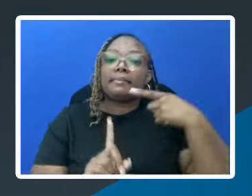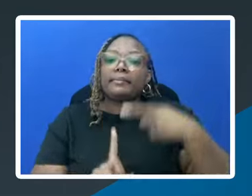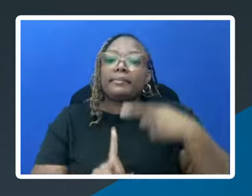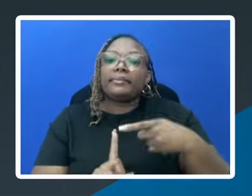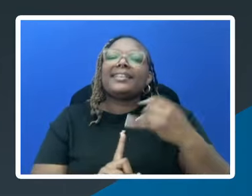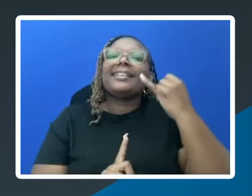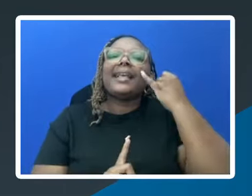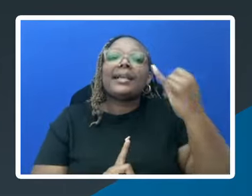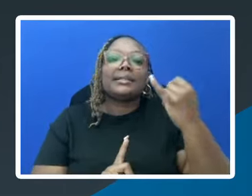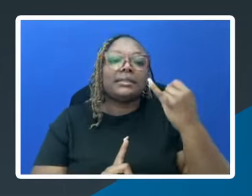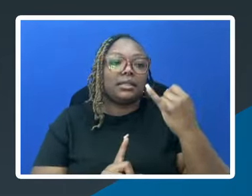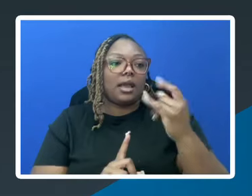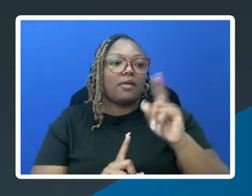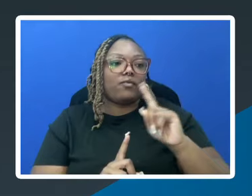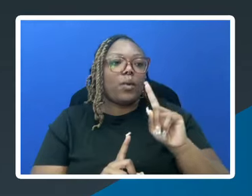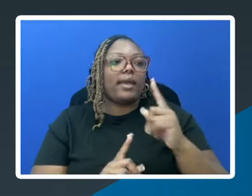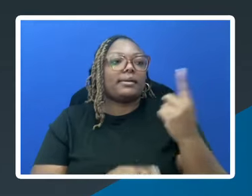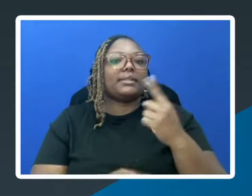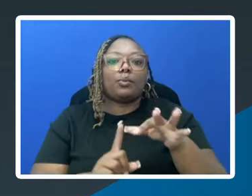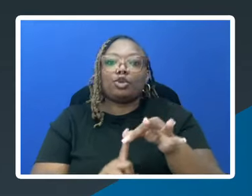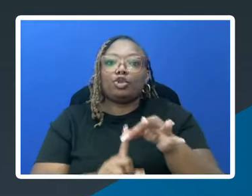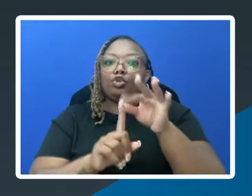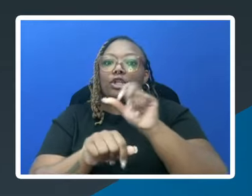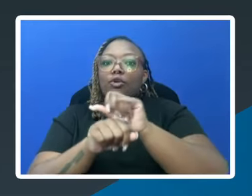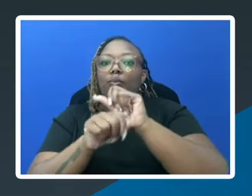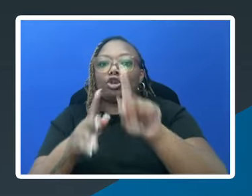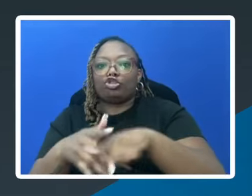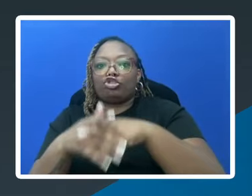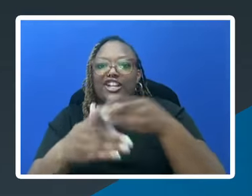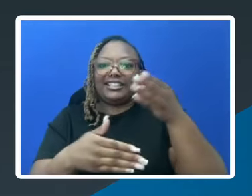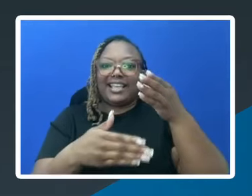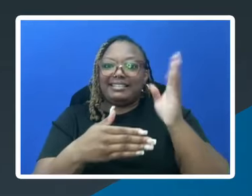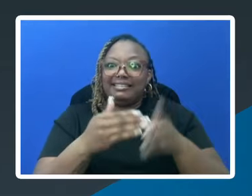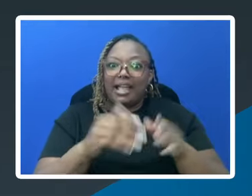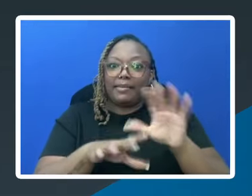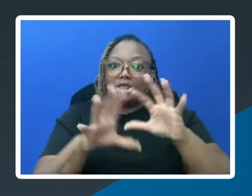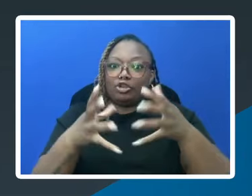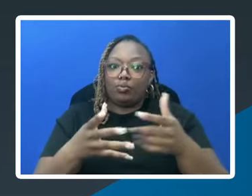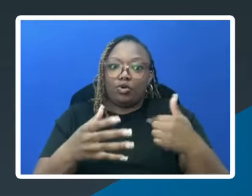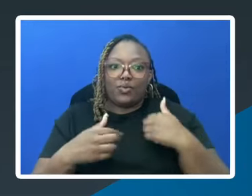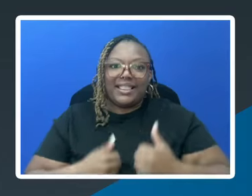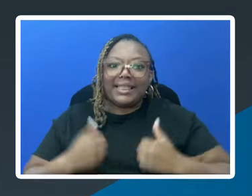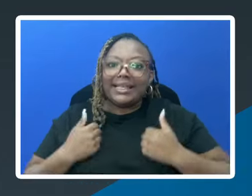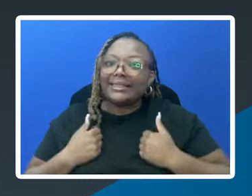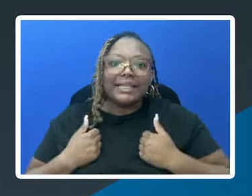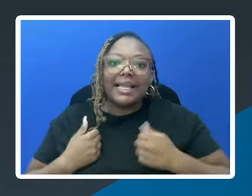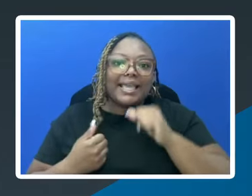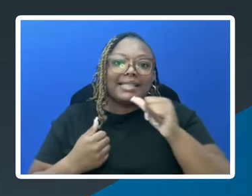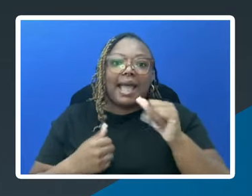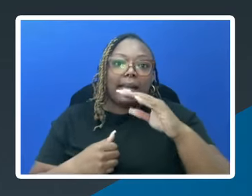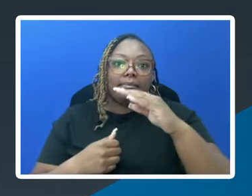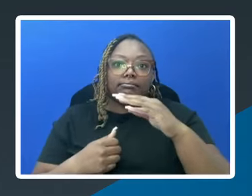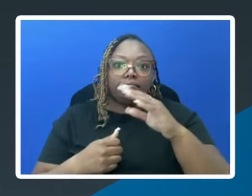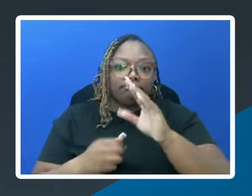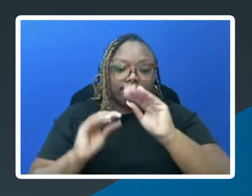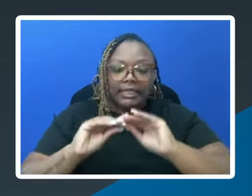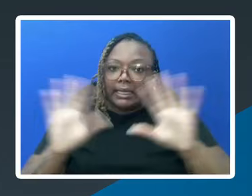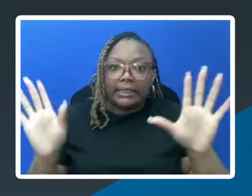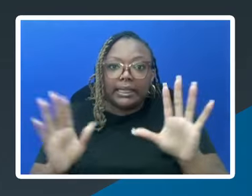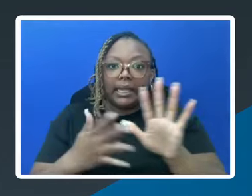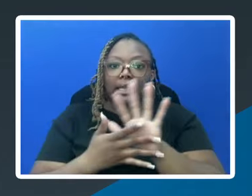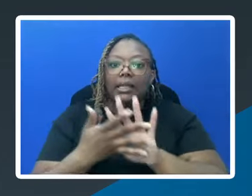where someone's unique work starts and stops in this world that we're living in is not so black and white. It's an area that we